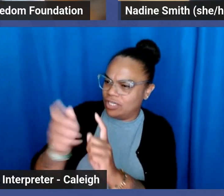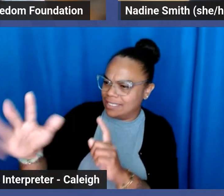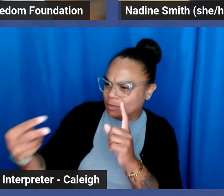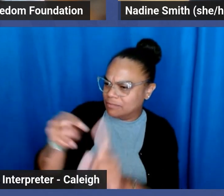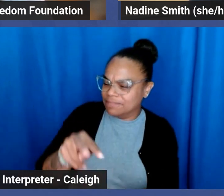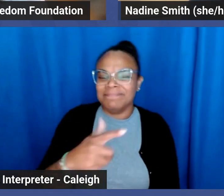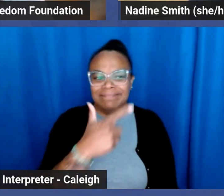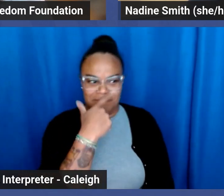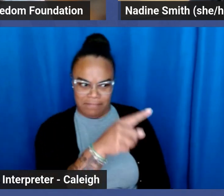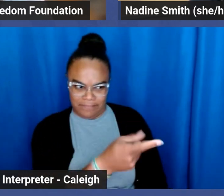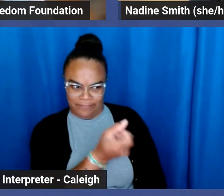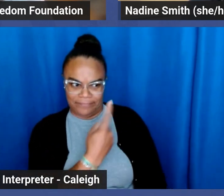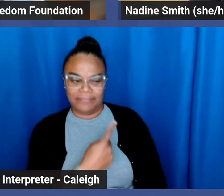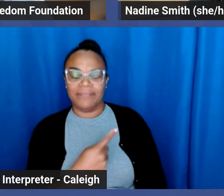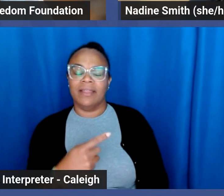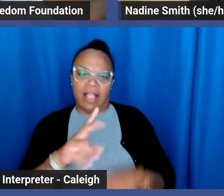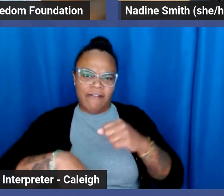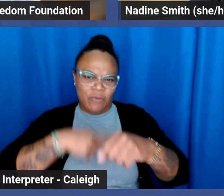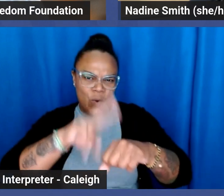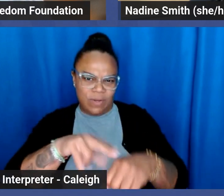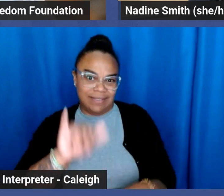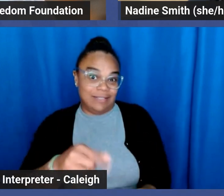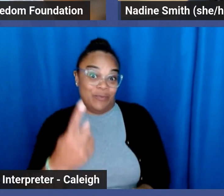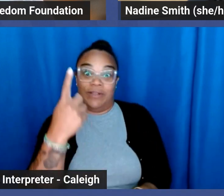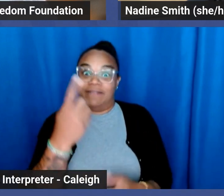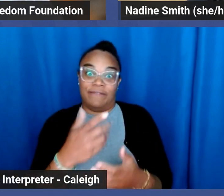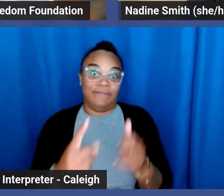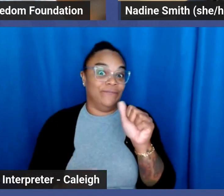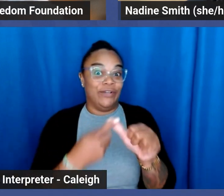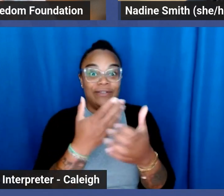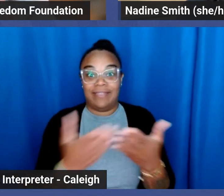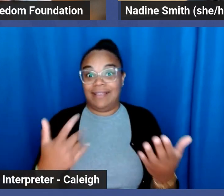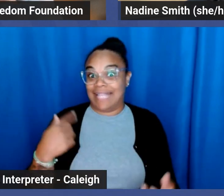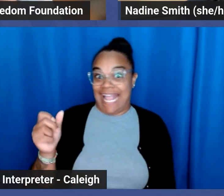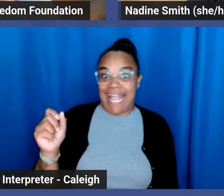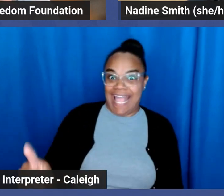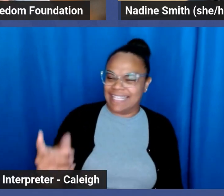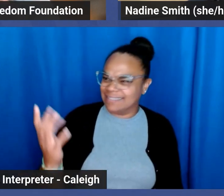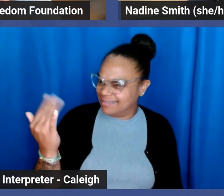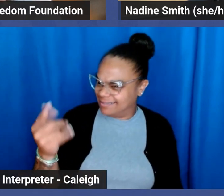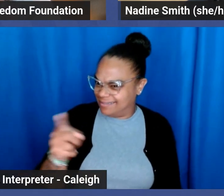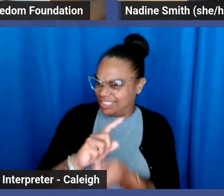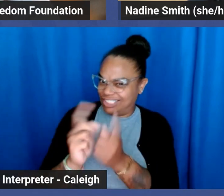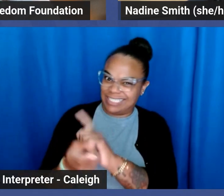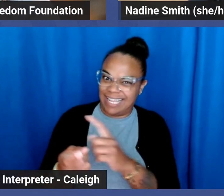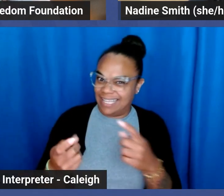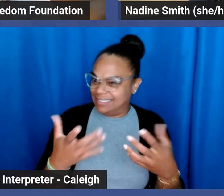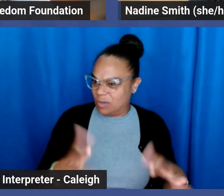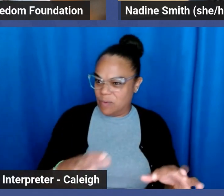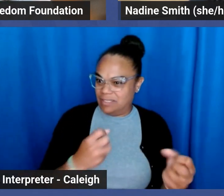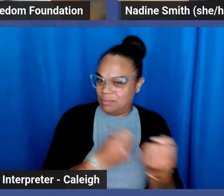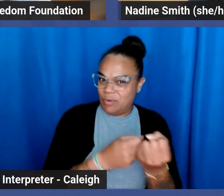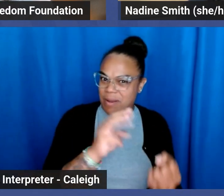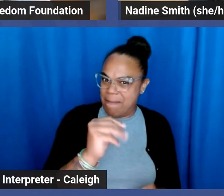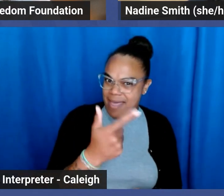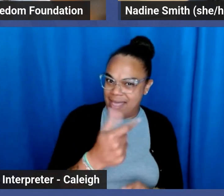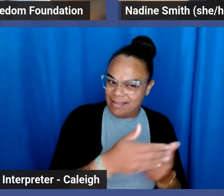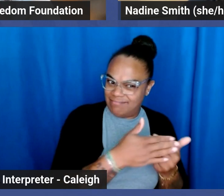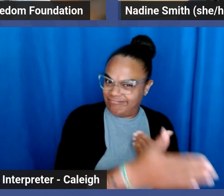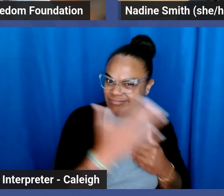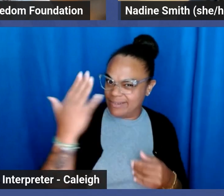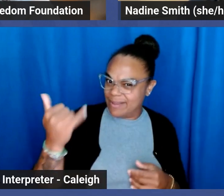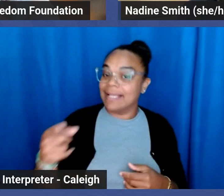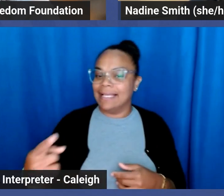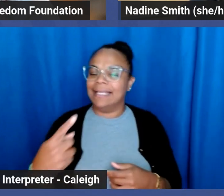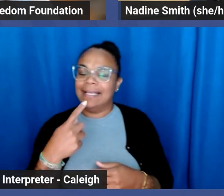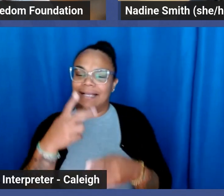there's because of course, it was one of the first things I asked, and Of he course. talked about, multiple places of demarcation. And